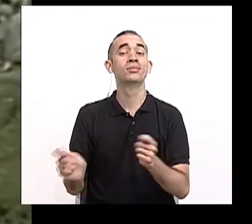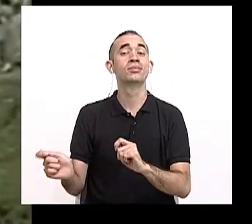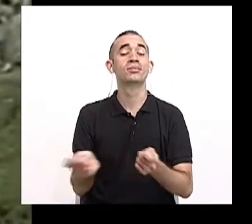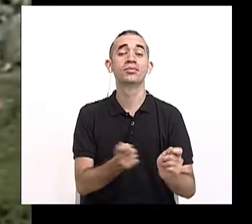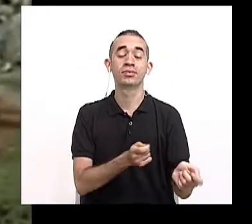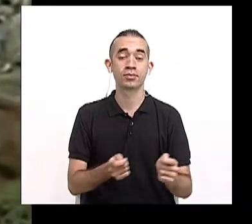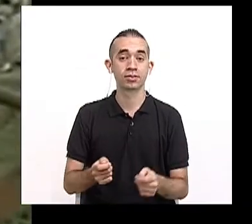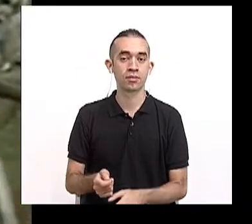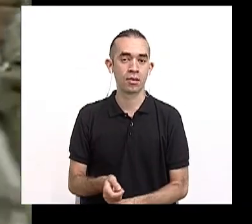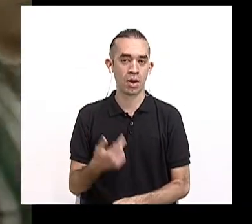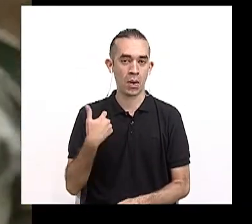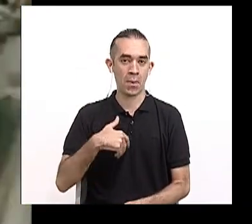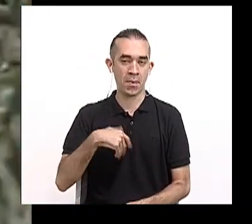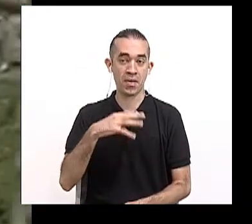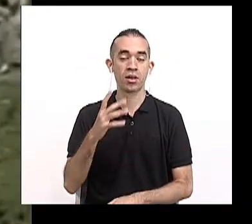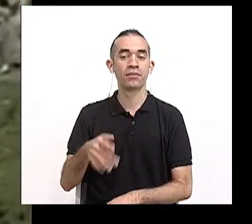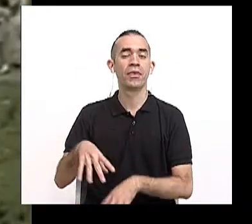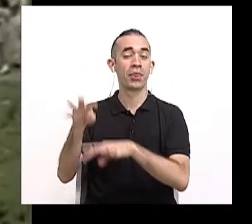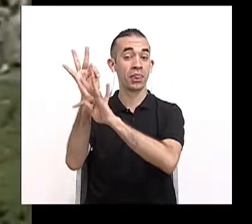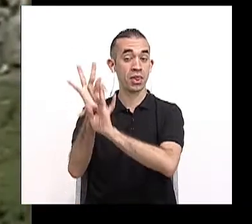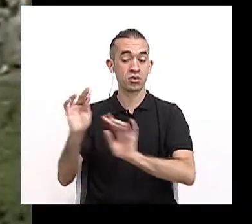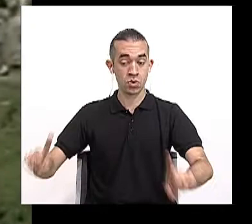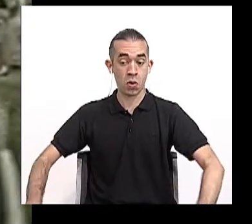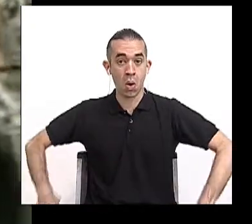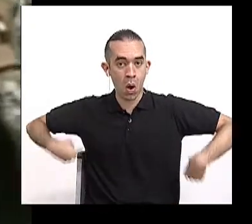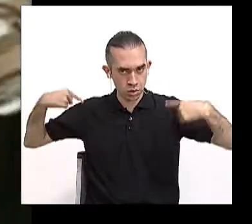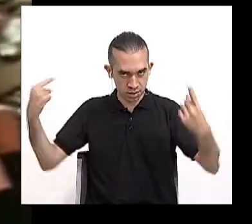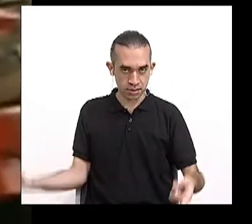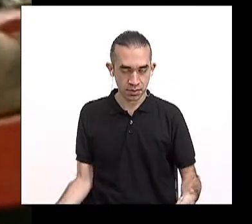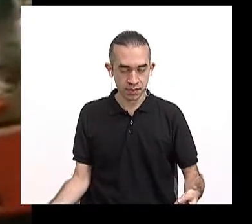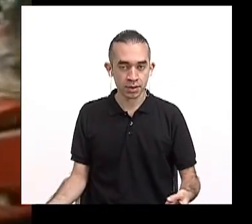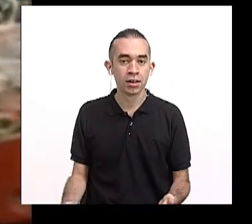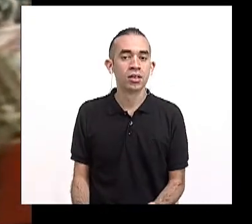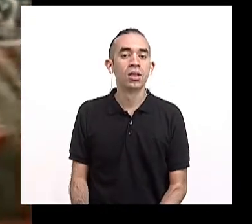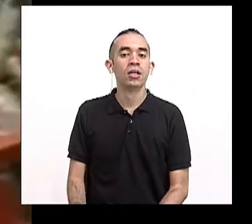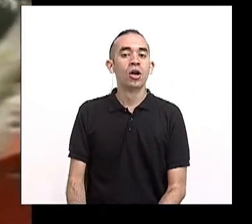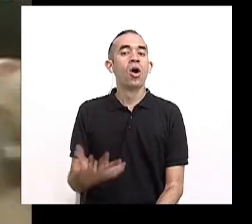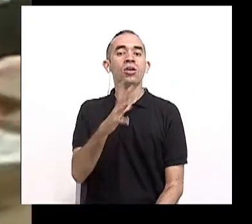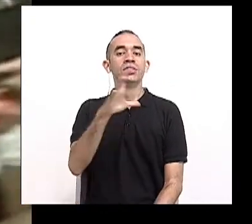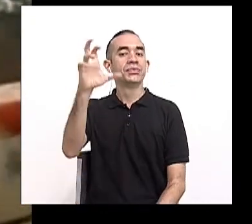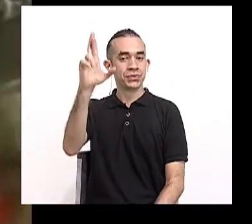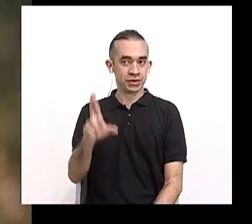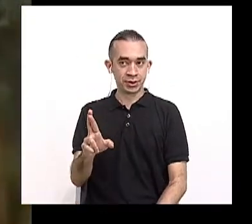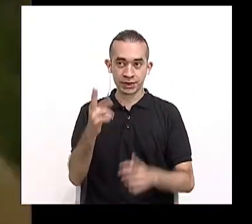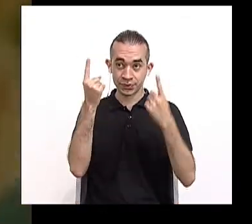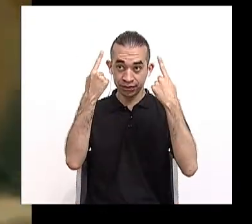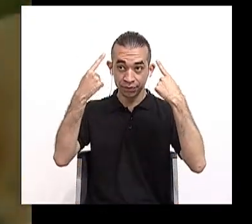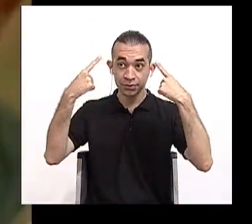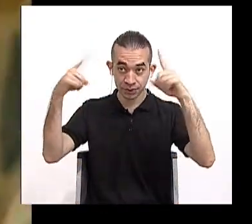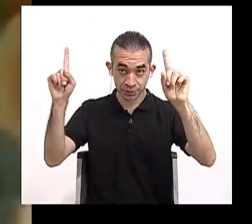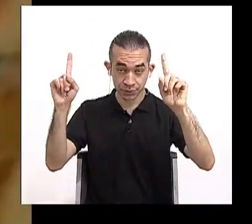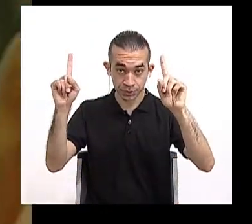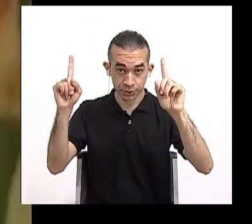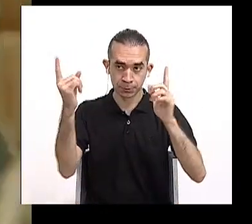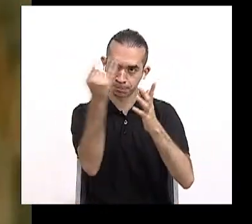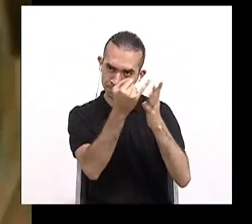The traditional ox cart, or carreta, is the product of Costa Rica's most famous craft.